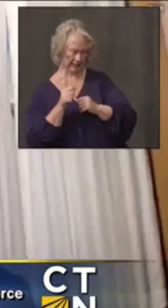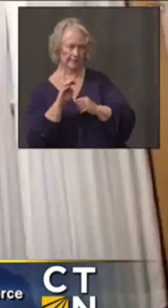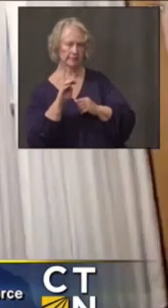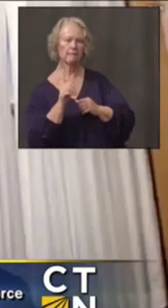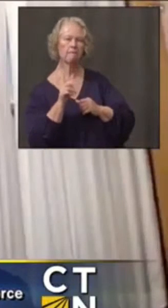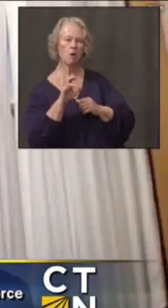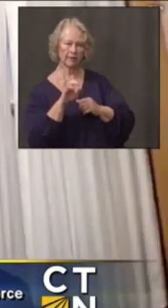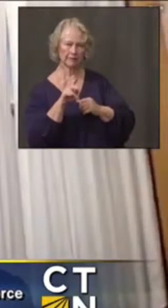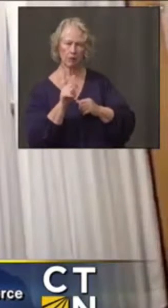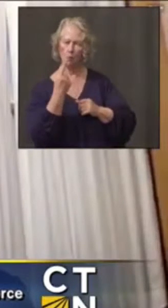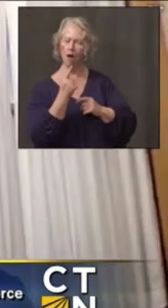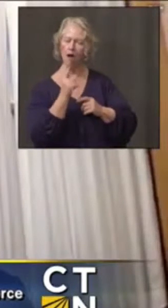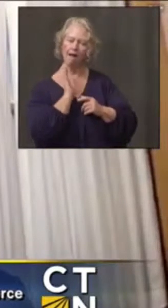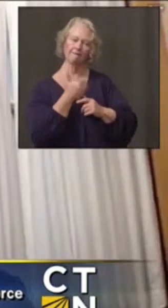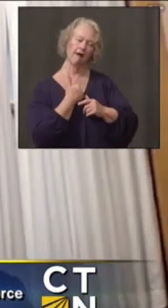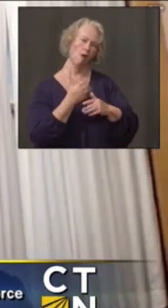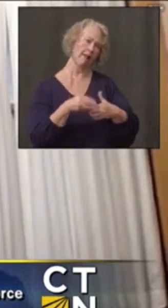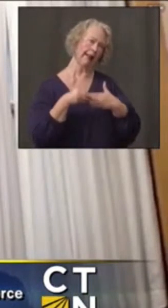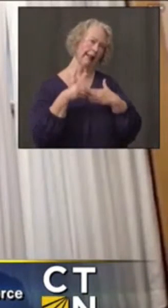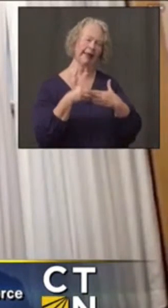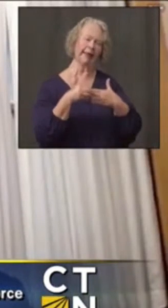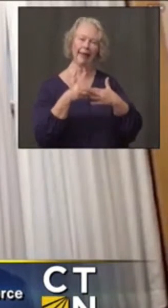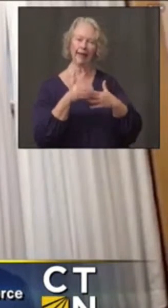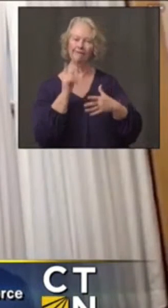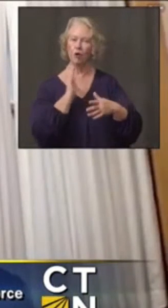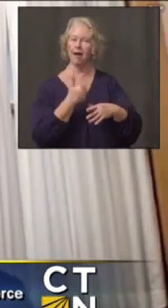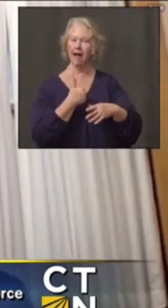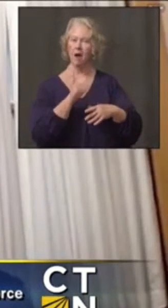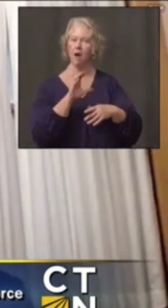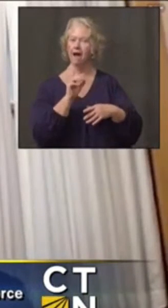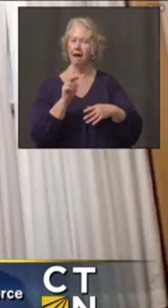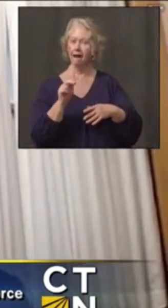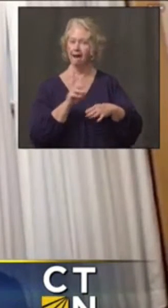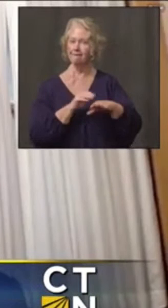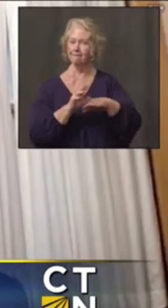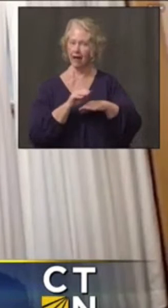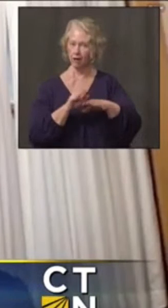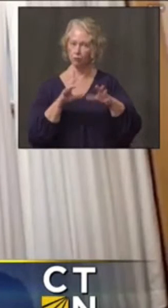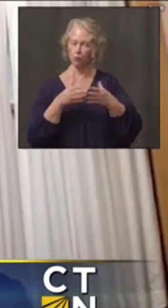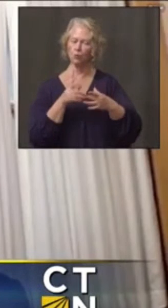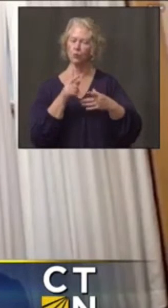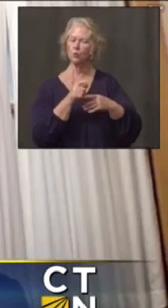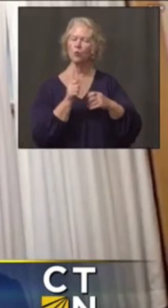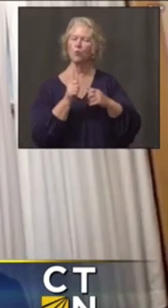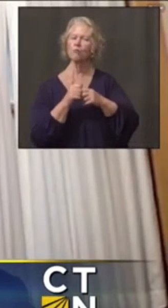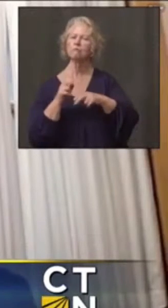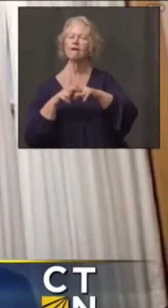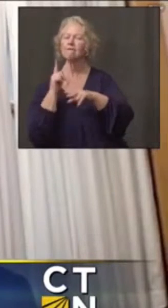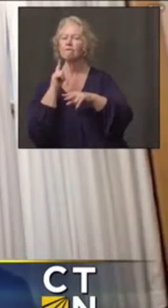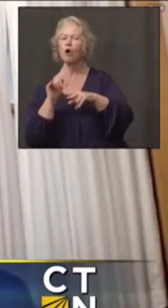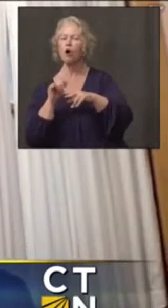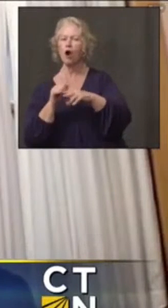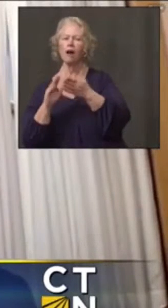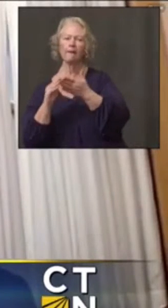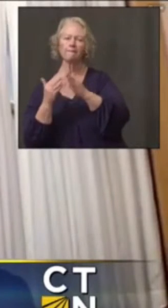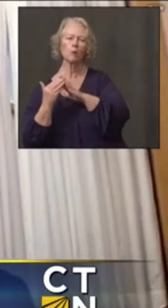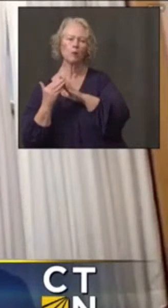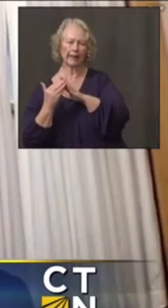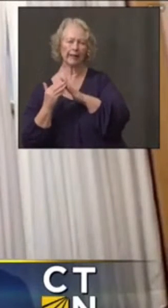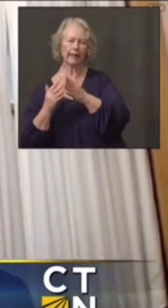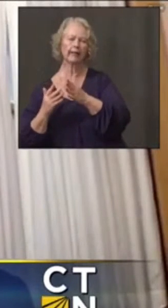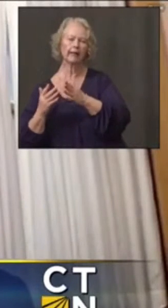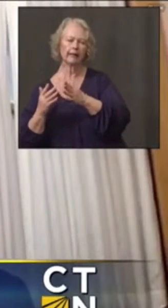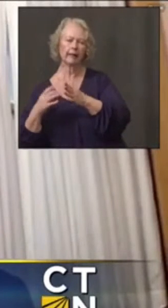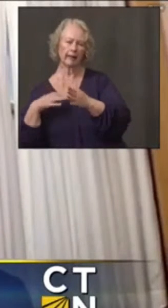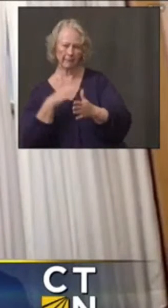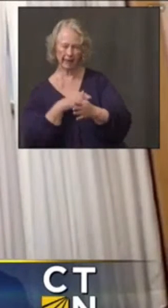the key leaders on the Reopen Connecticut Advisory Group. She co-chaired the Communities Committee, which was heavily focused on